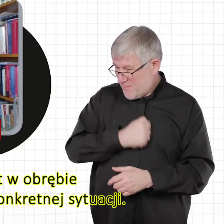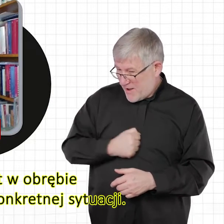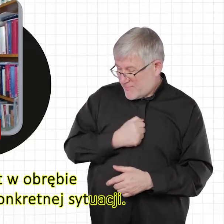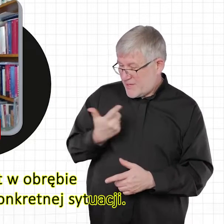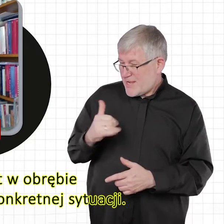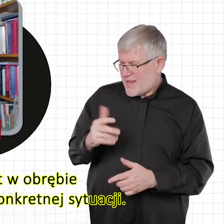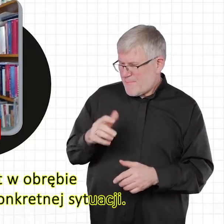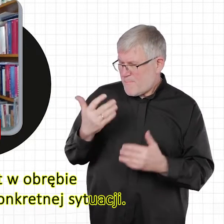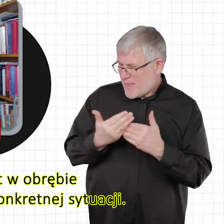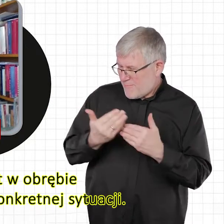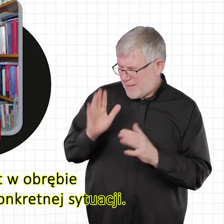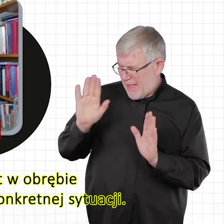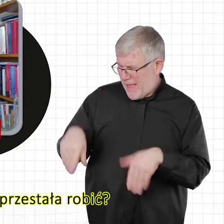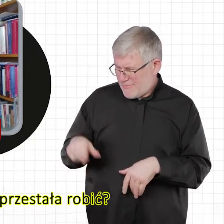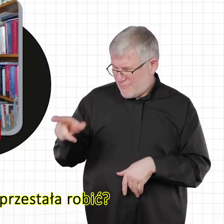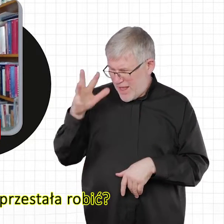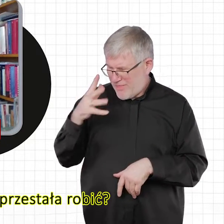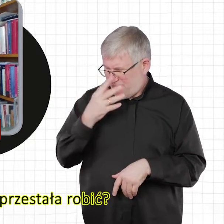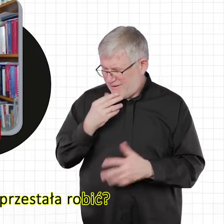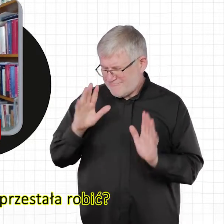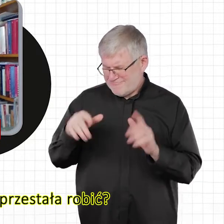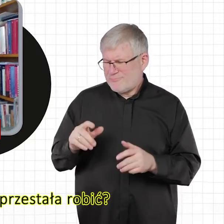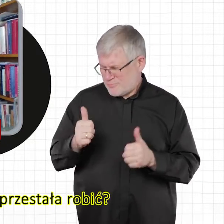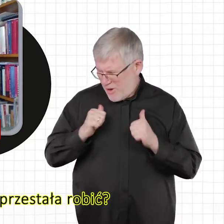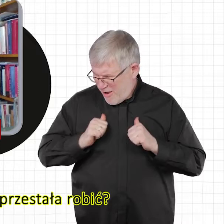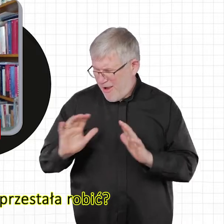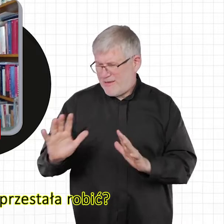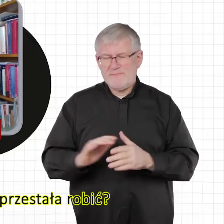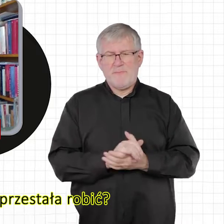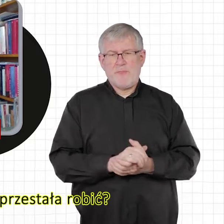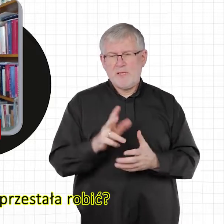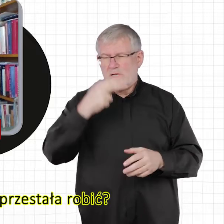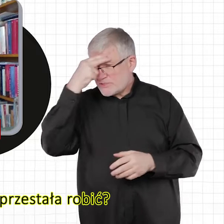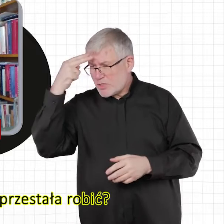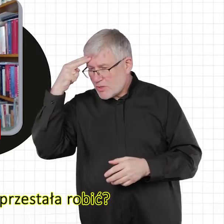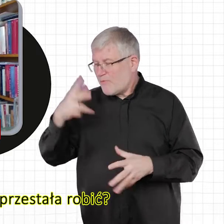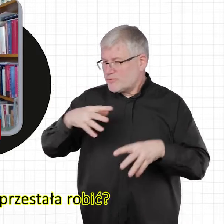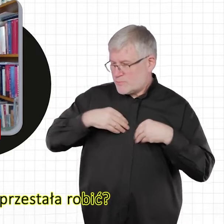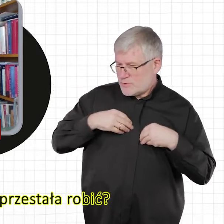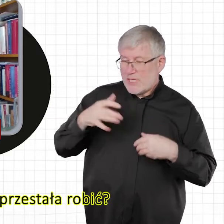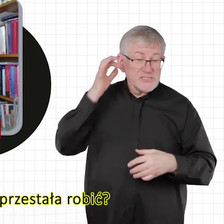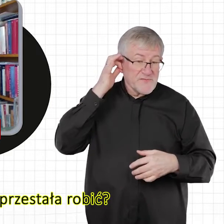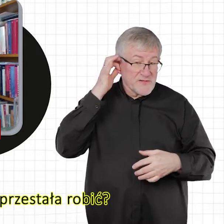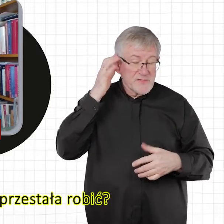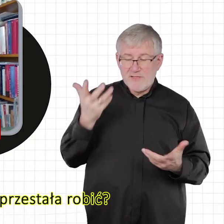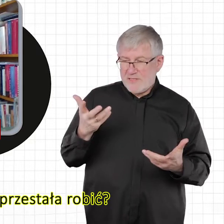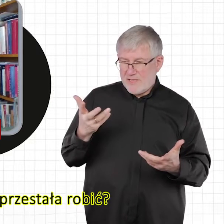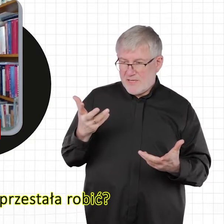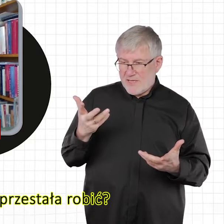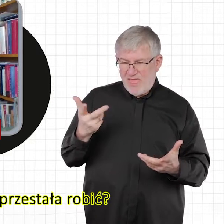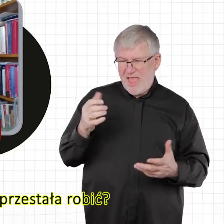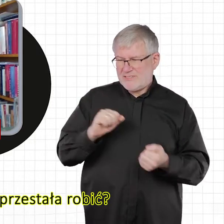Do you have? Can you give us an example of some